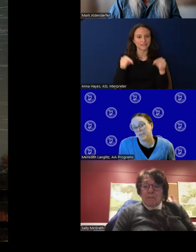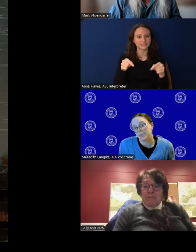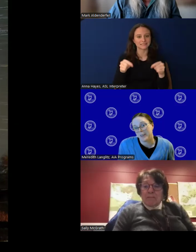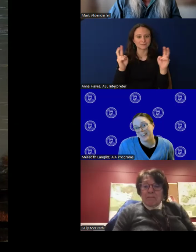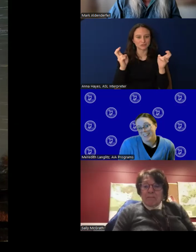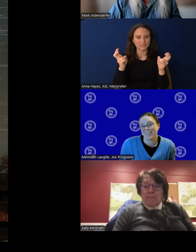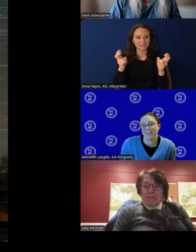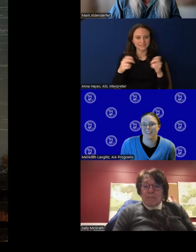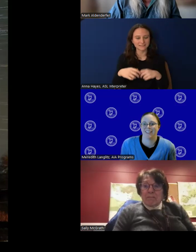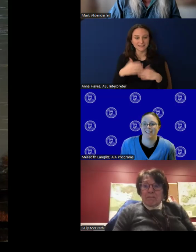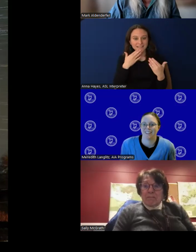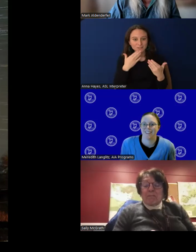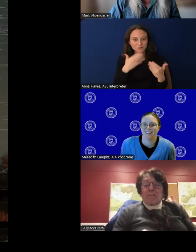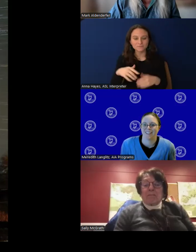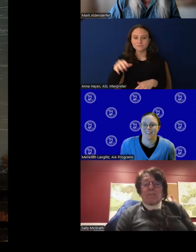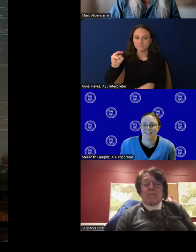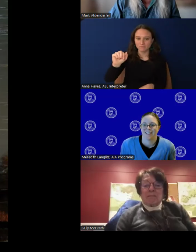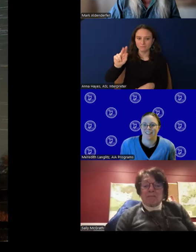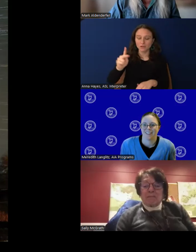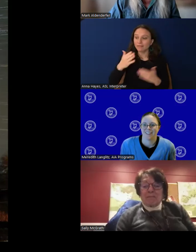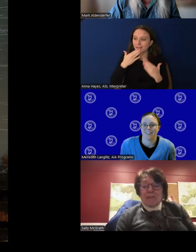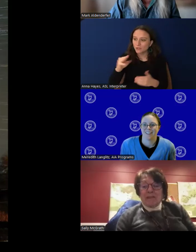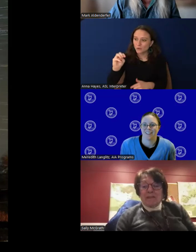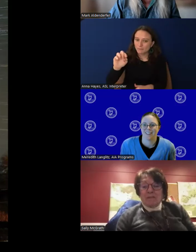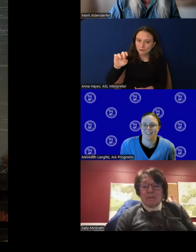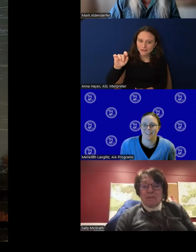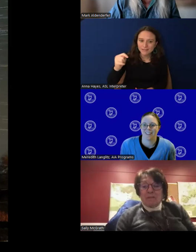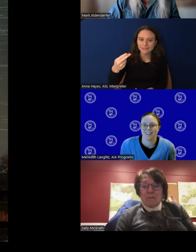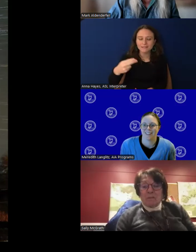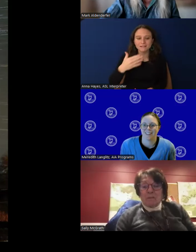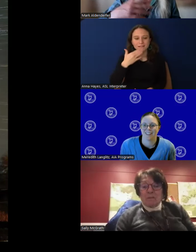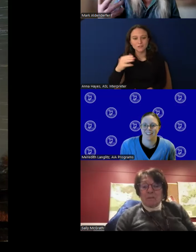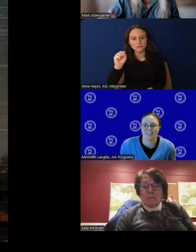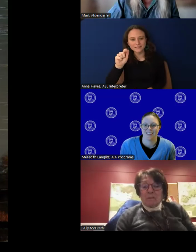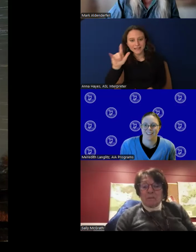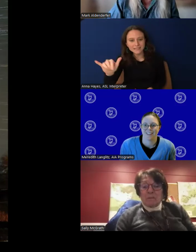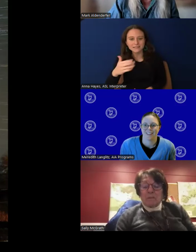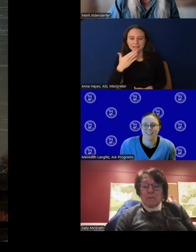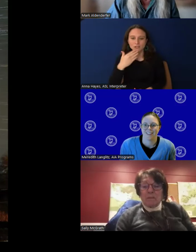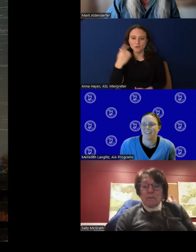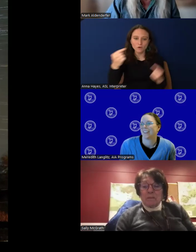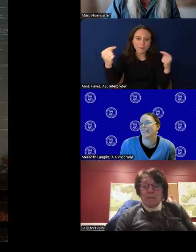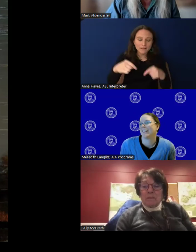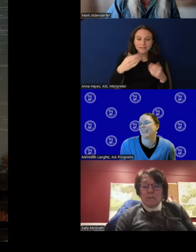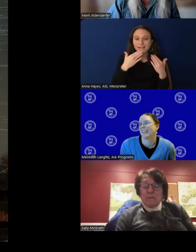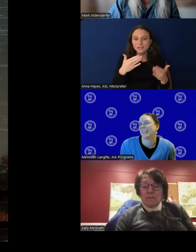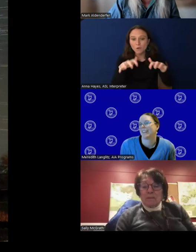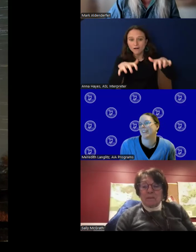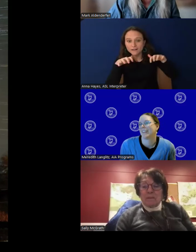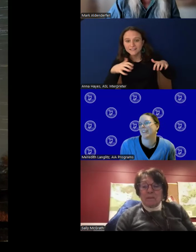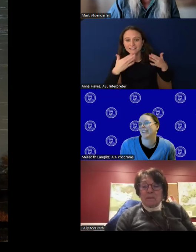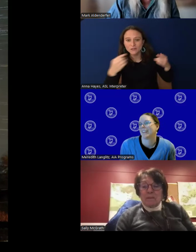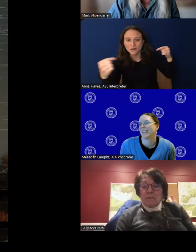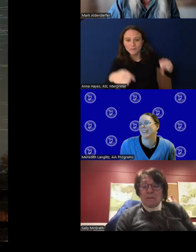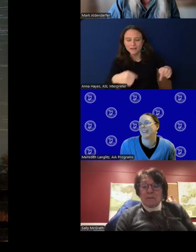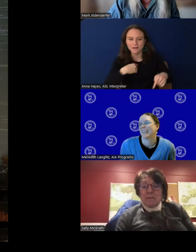thank you for Well, joining us. thank you, Meredith. Thank you, Sally. Thank you all for attending. Thanks for the audience out there as well. I love to talk about Tibet